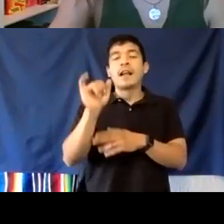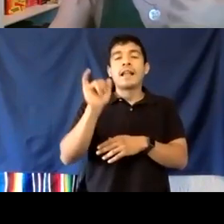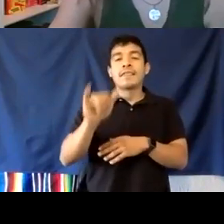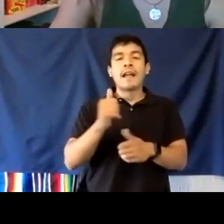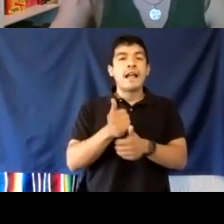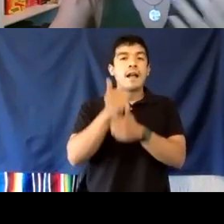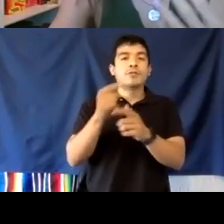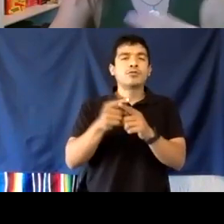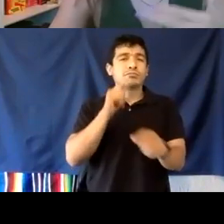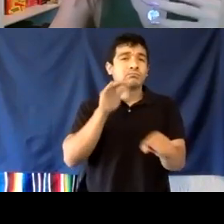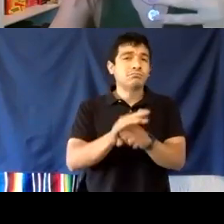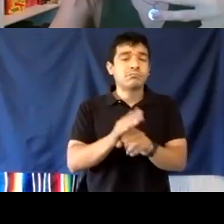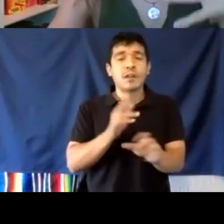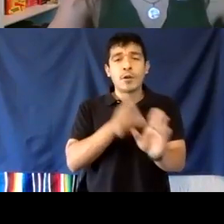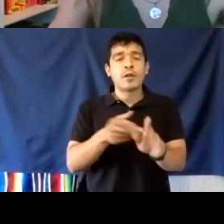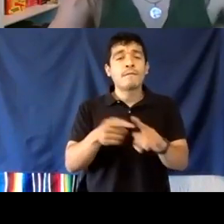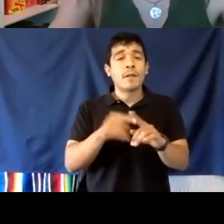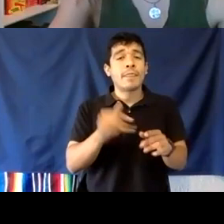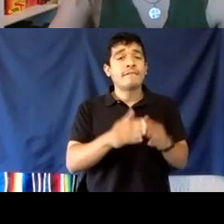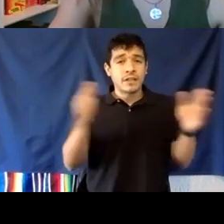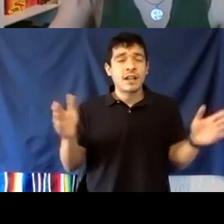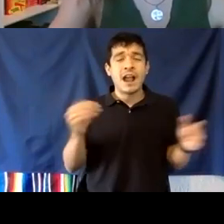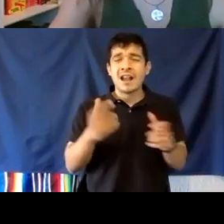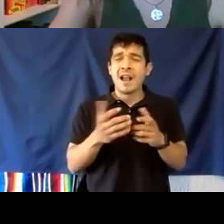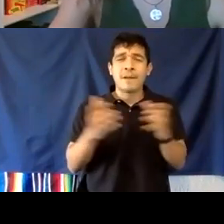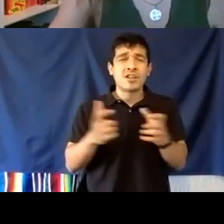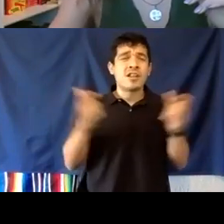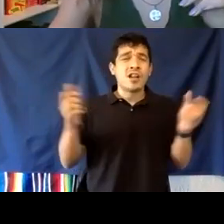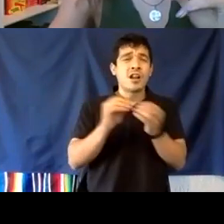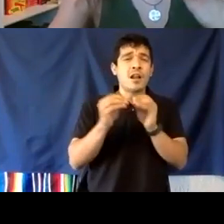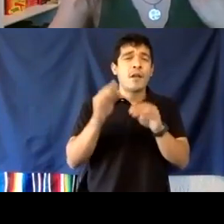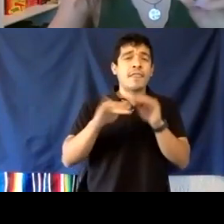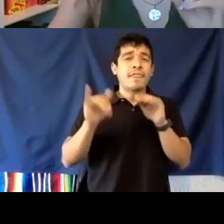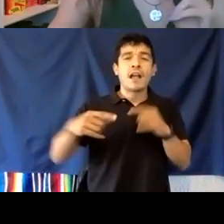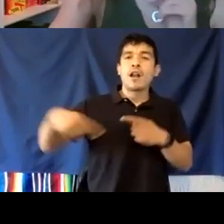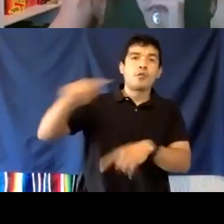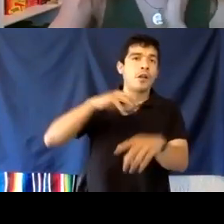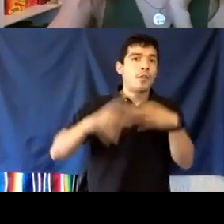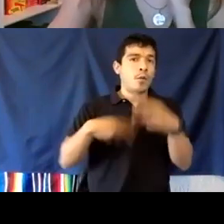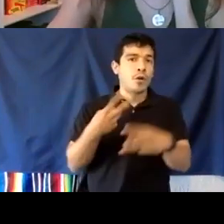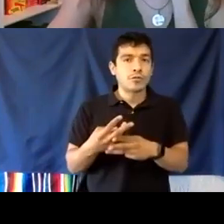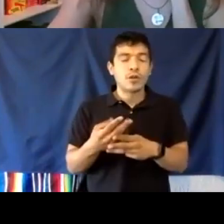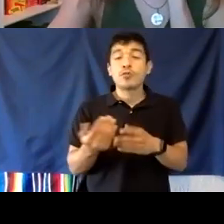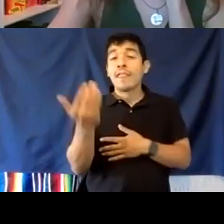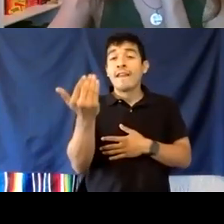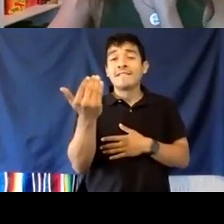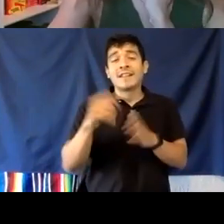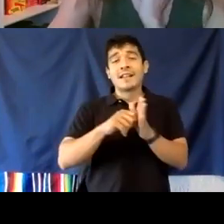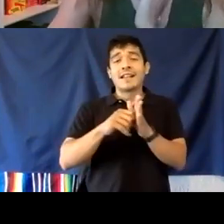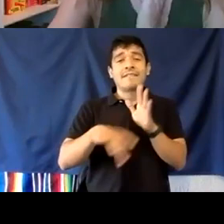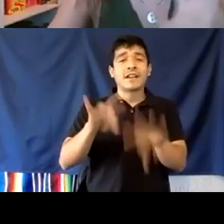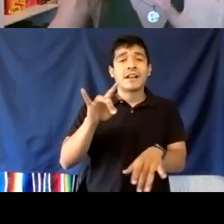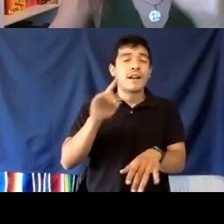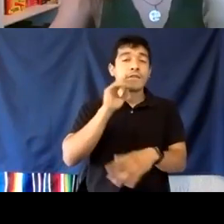ensure participation from the field, and a much larger number than that around the world. So the 15 key findings